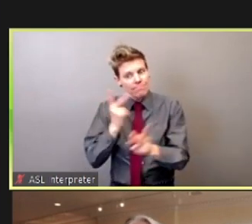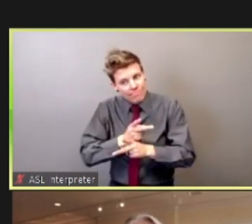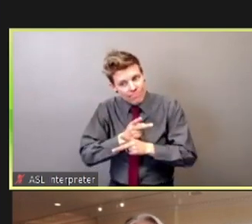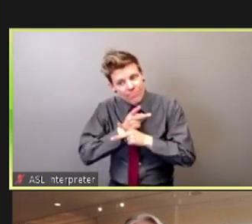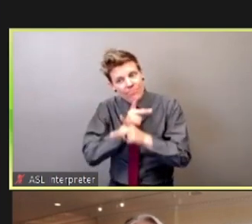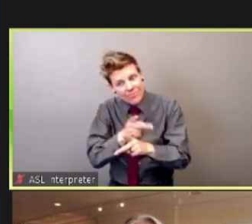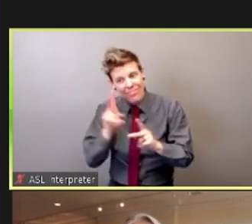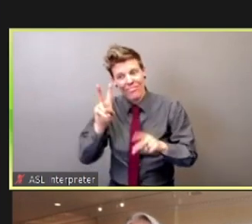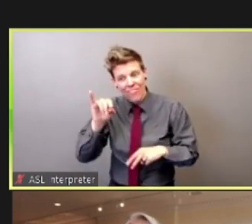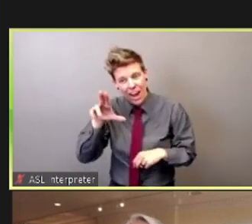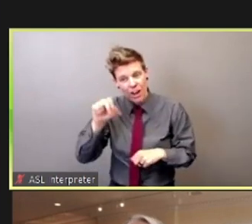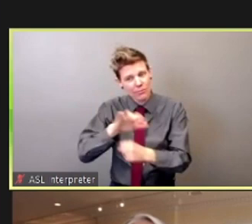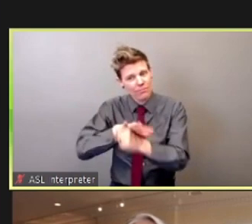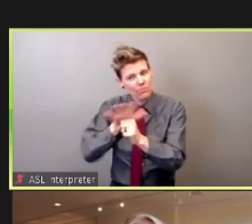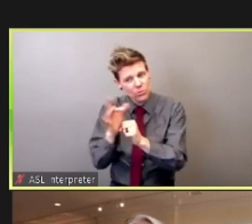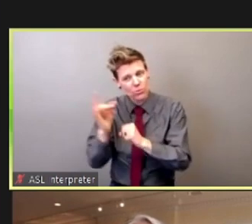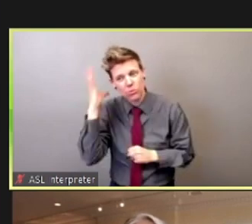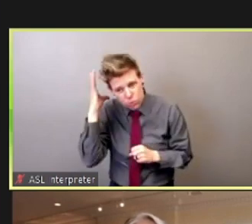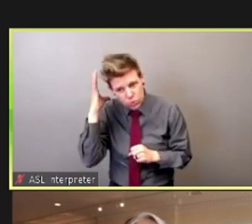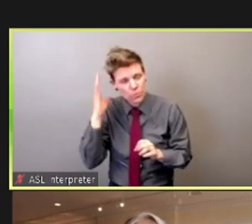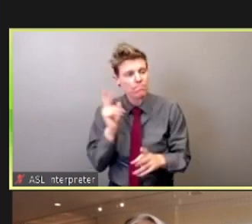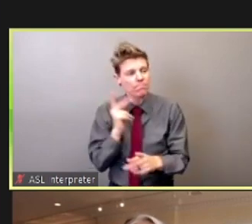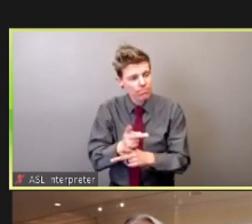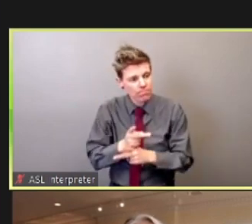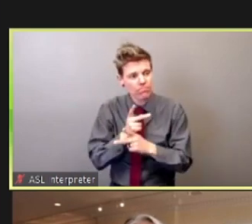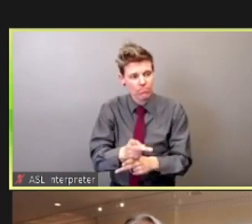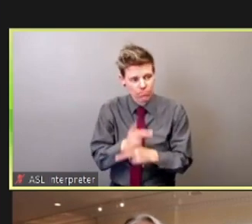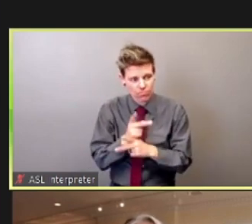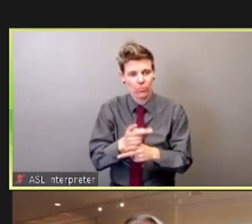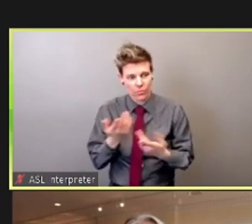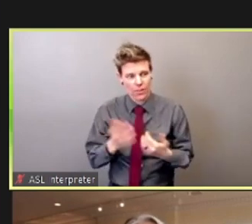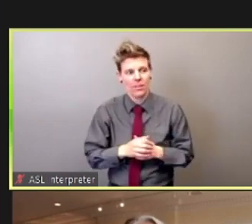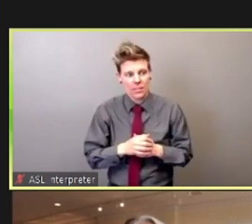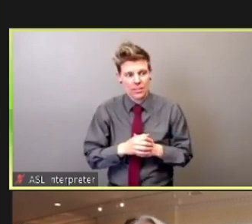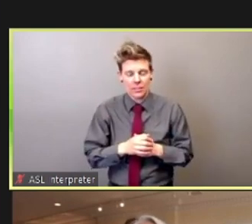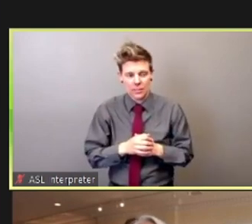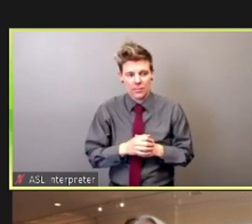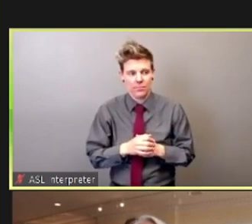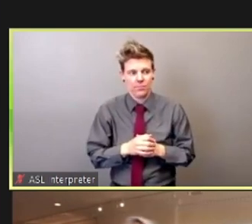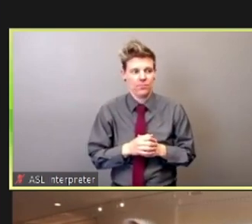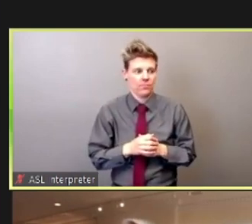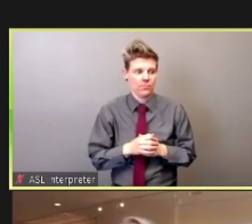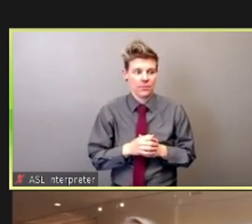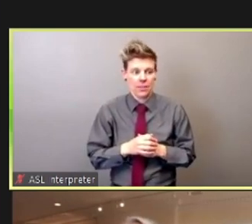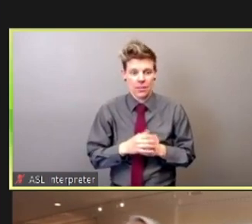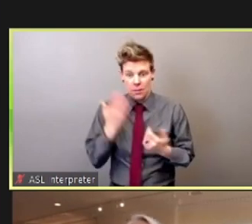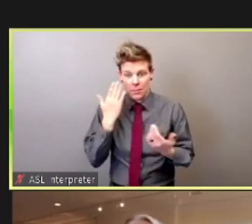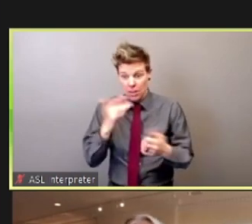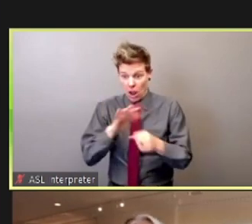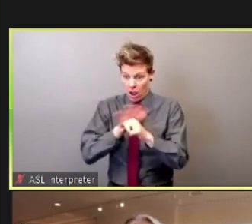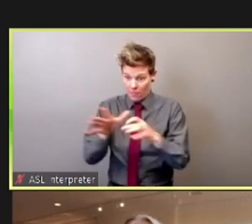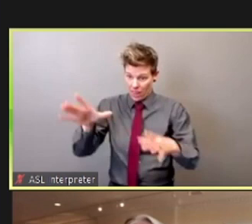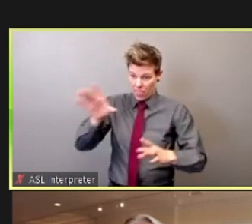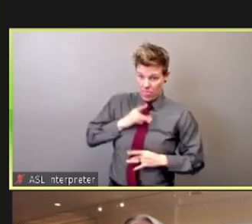severe long-term consequences that we're still learning about. So good news, cases are